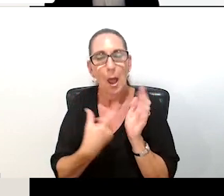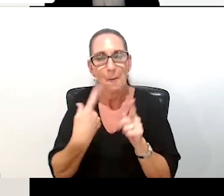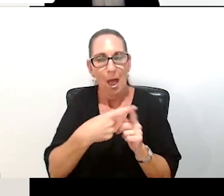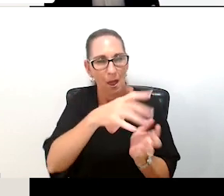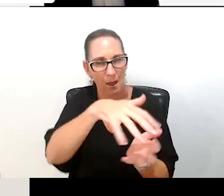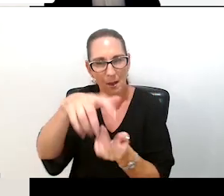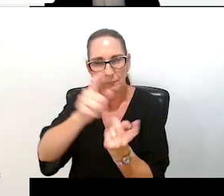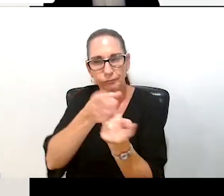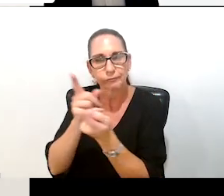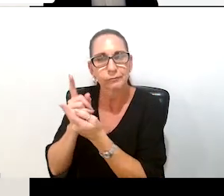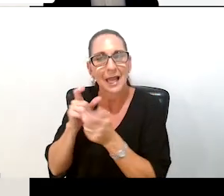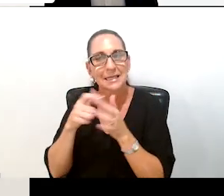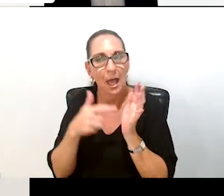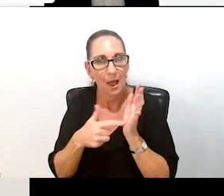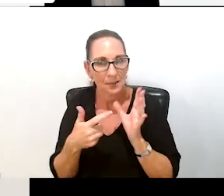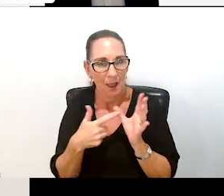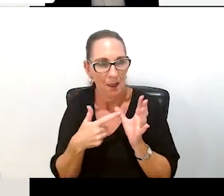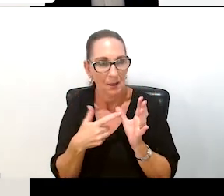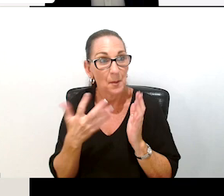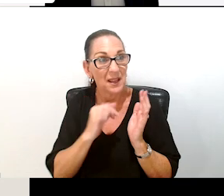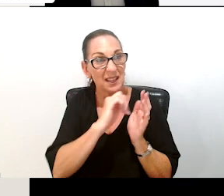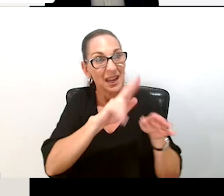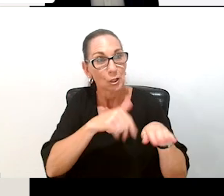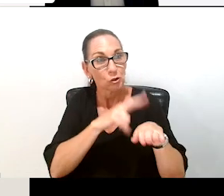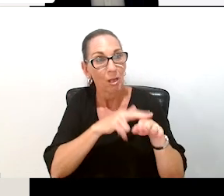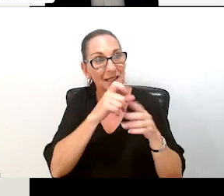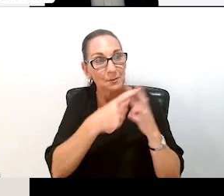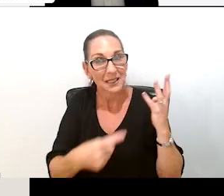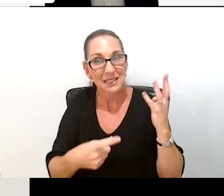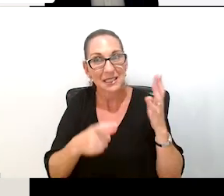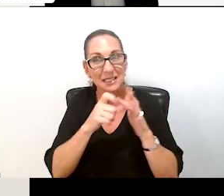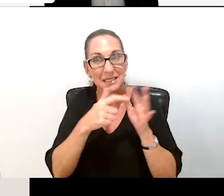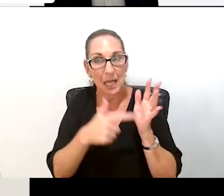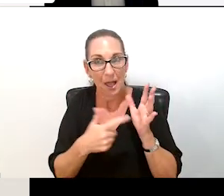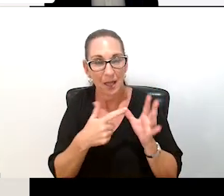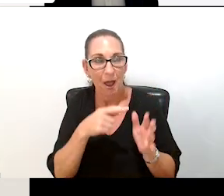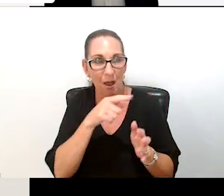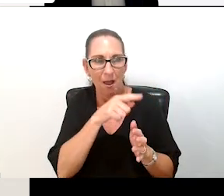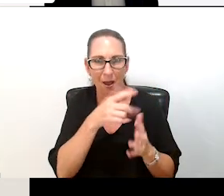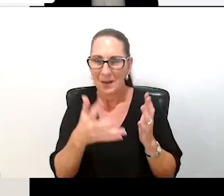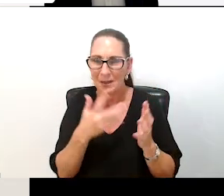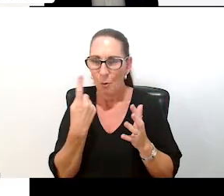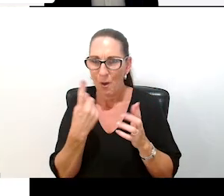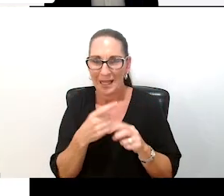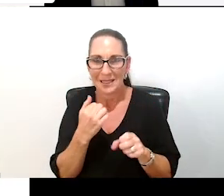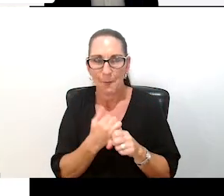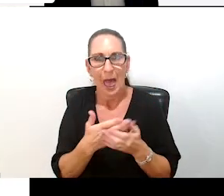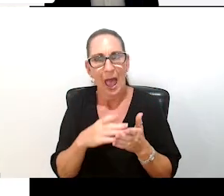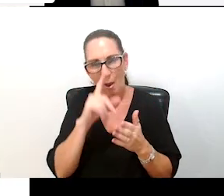An analysis of the linked data in the National Disability Data Asset is one important example of how we could